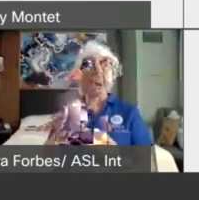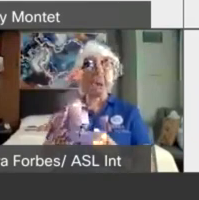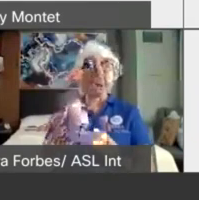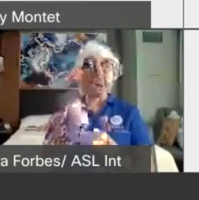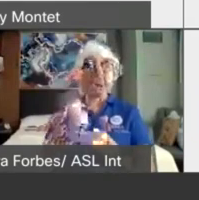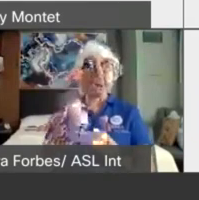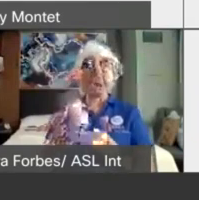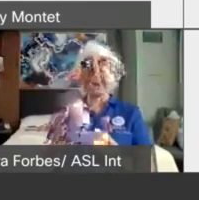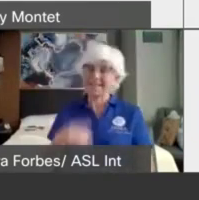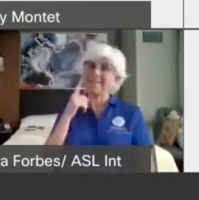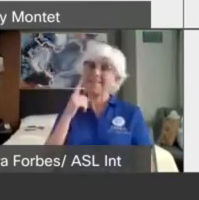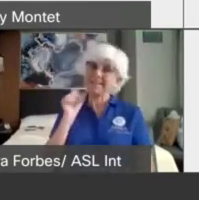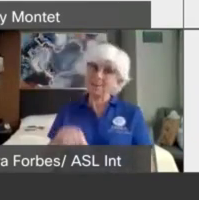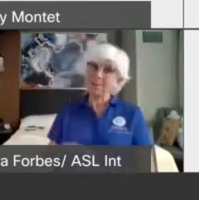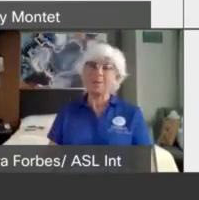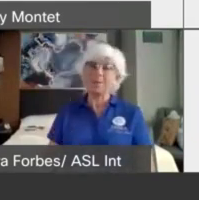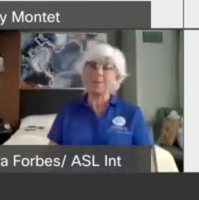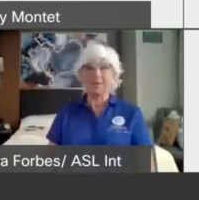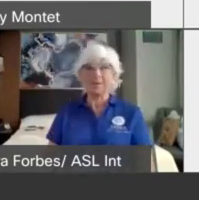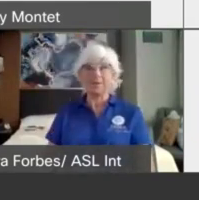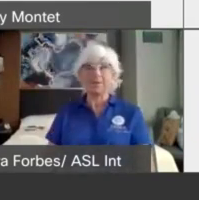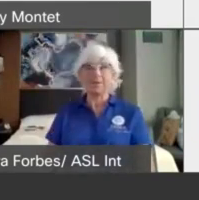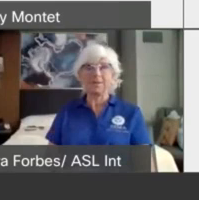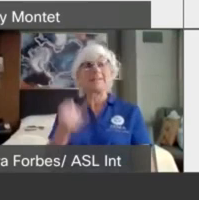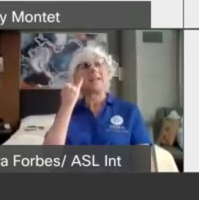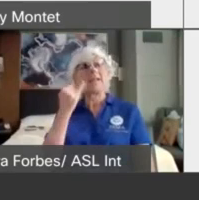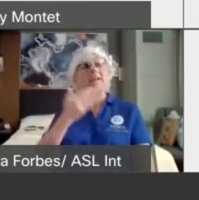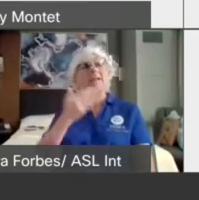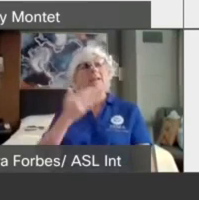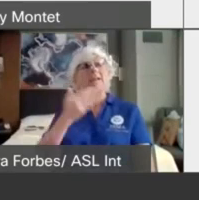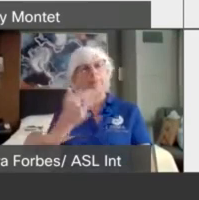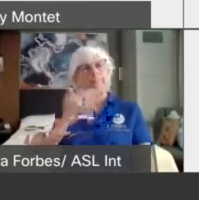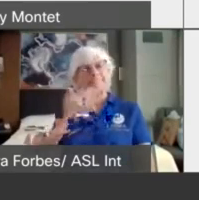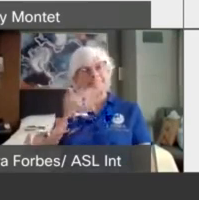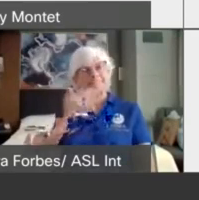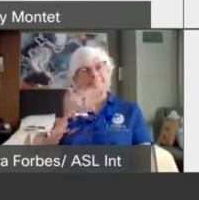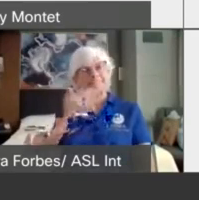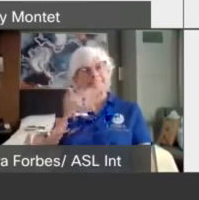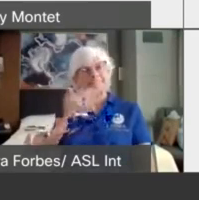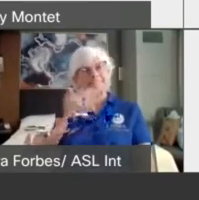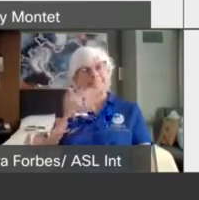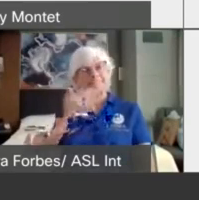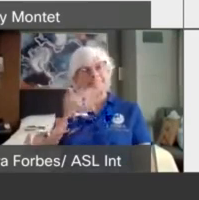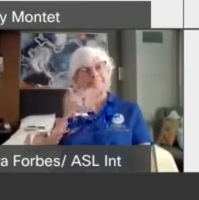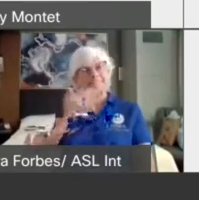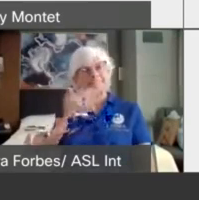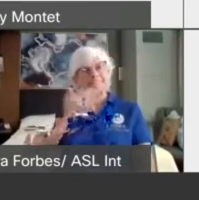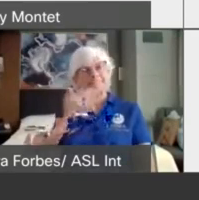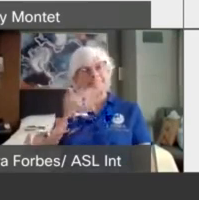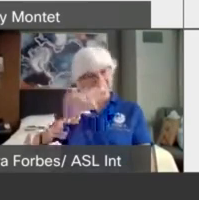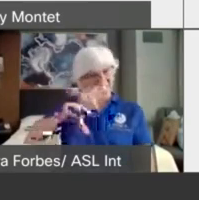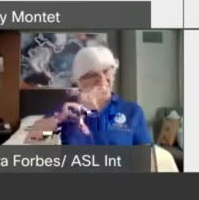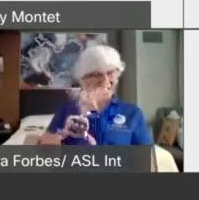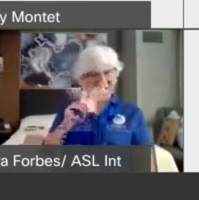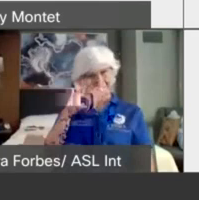I think it does. If my FEMA application was denied due to incorrect information, how do I move forward